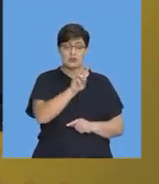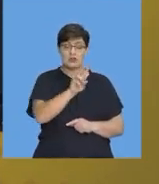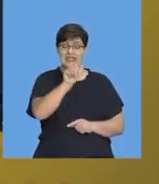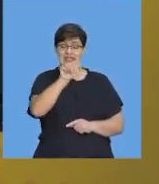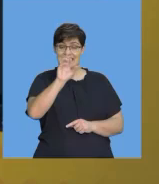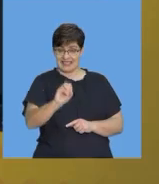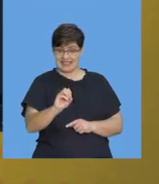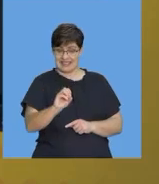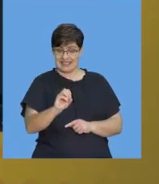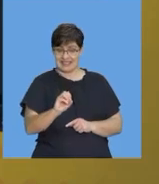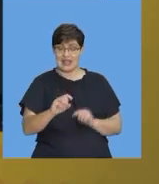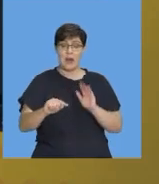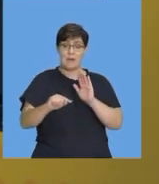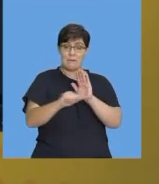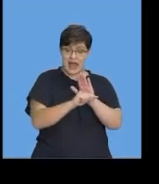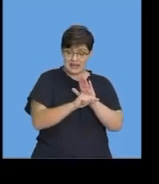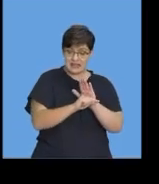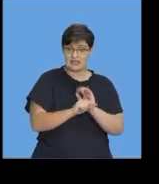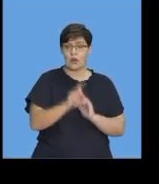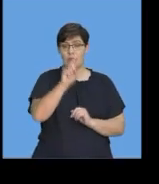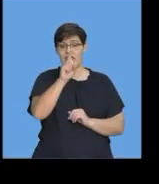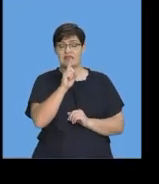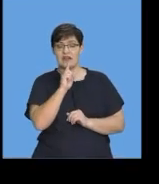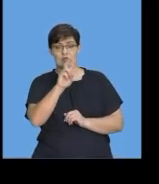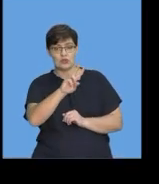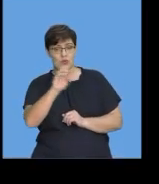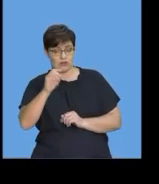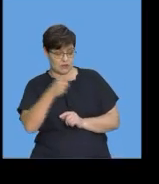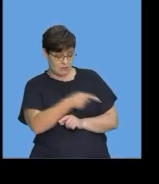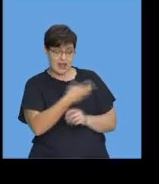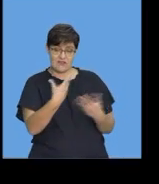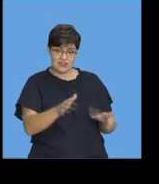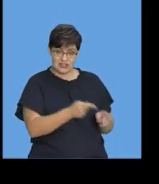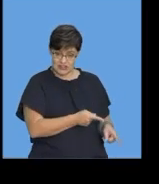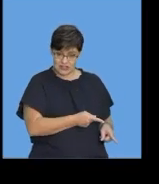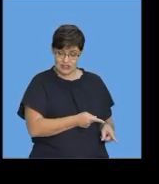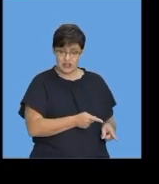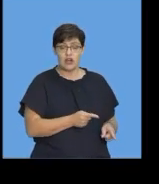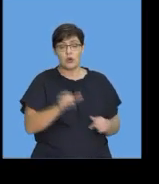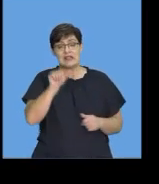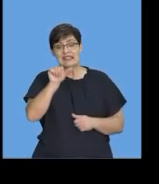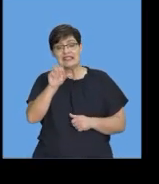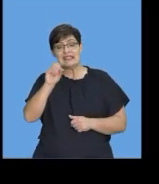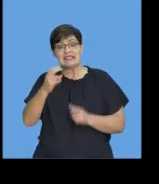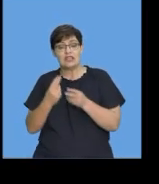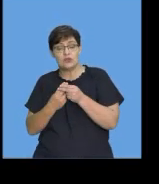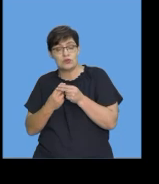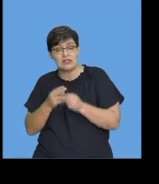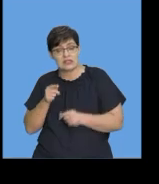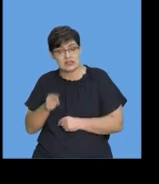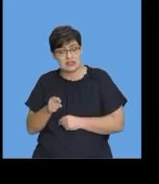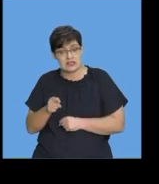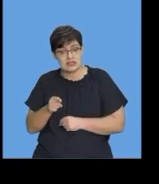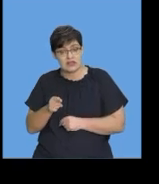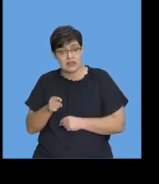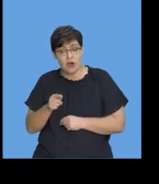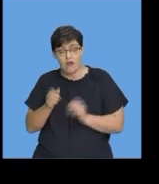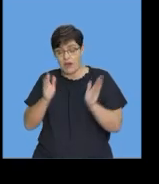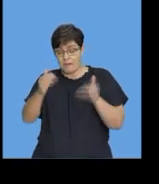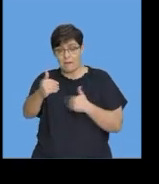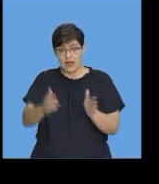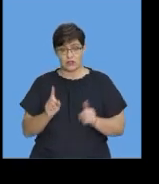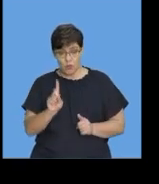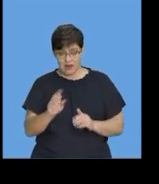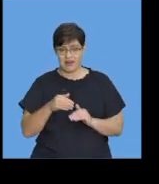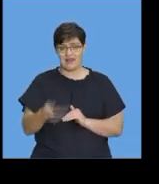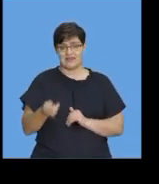1,260 minus the 1,200 which I've accounted for. So 60 units of these of batch number 1 are left